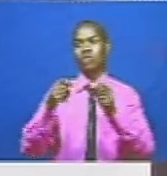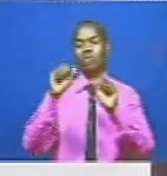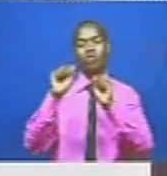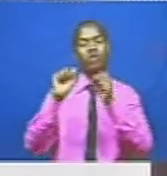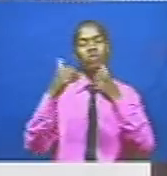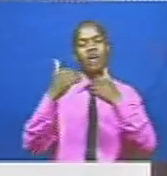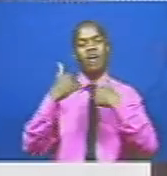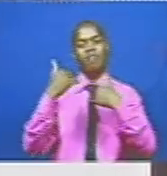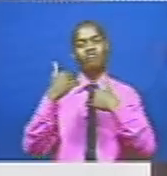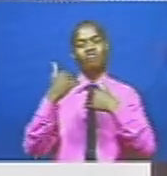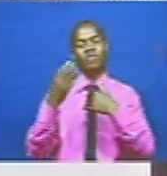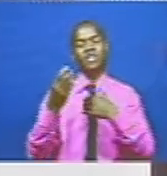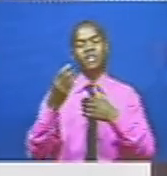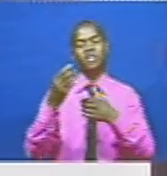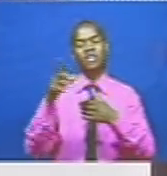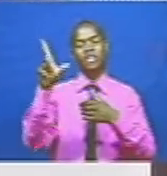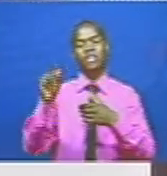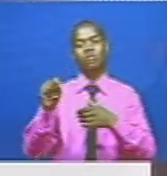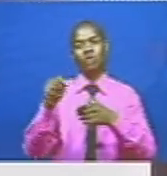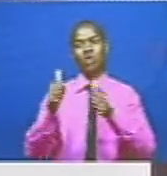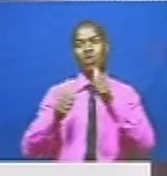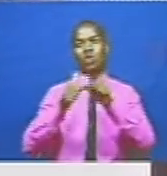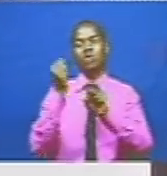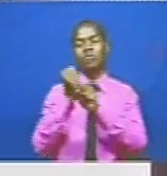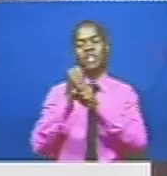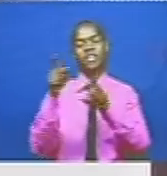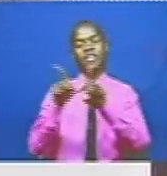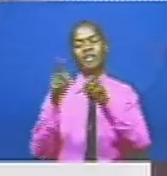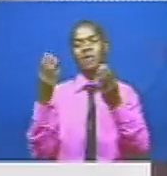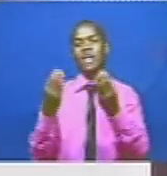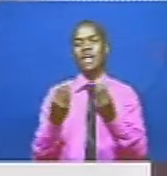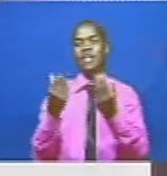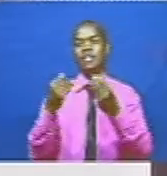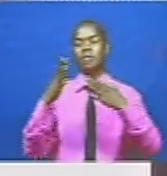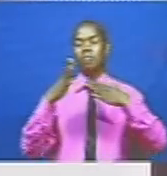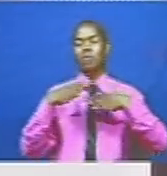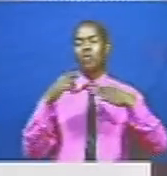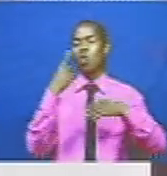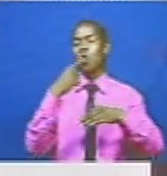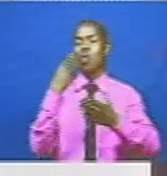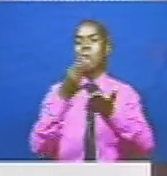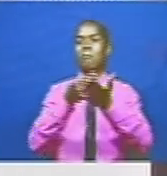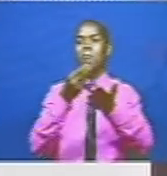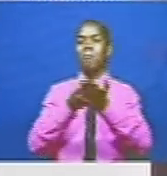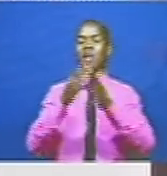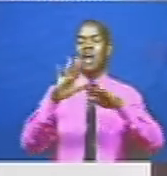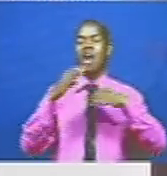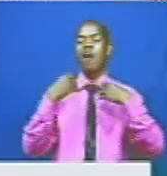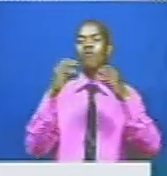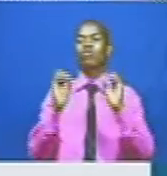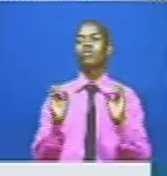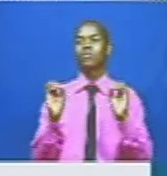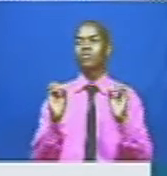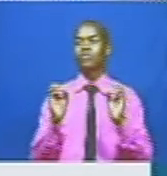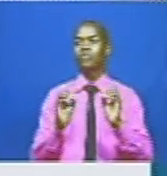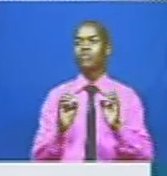bit cheaper, which is also a good incentive and makes it cheaper and easier for even clients who don't have a lot of money to travel around Kenya. Yeah. What